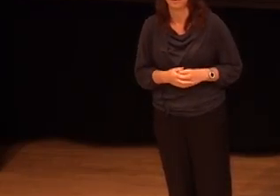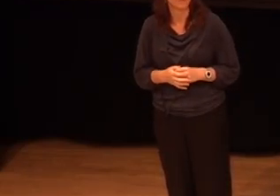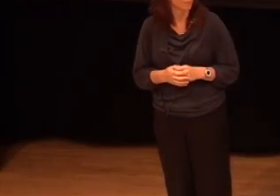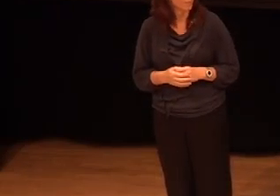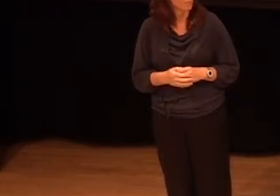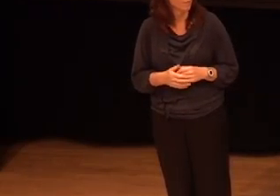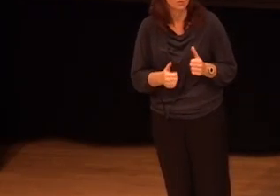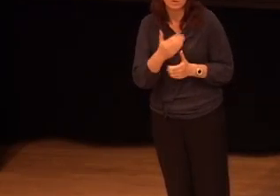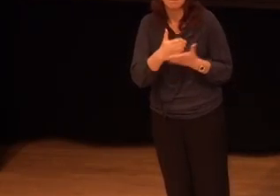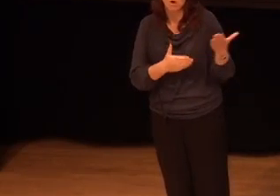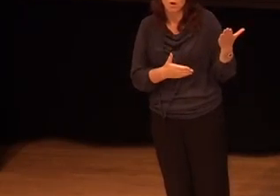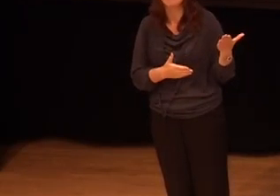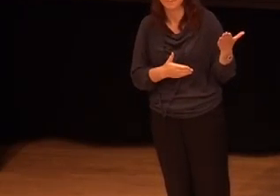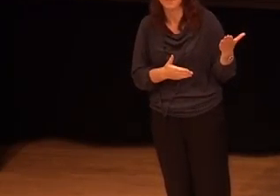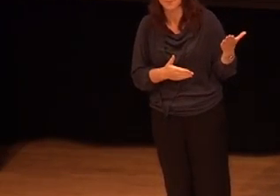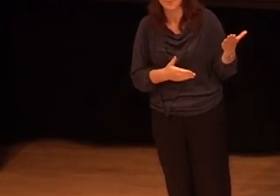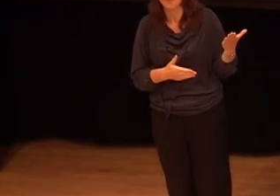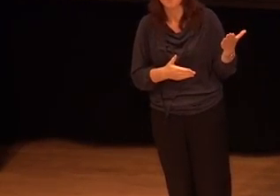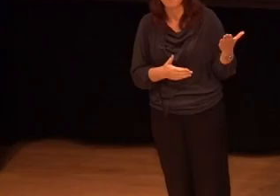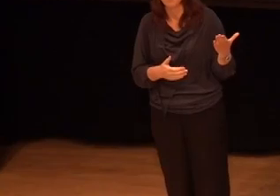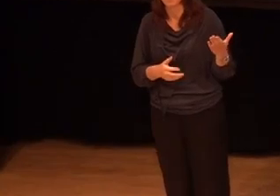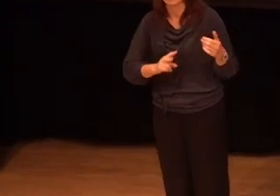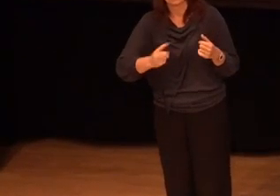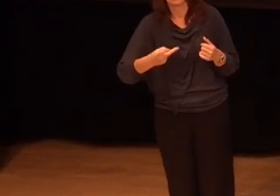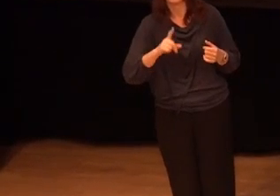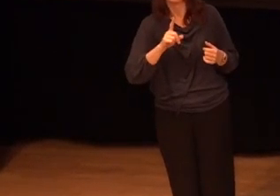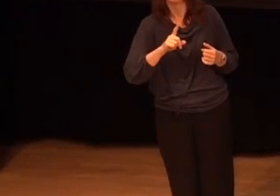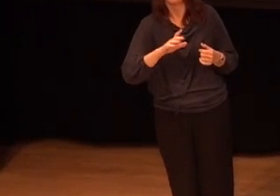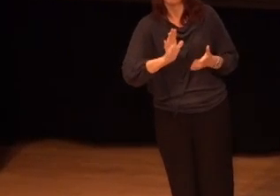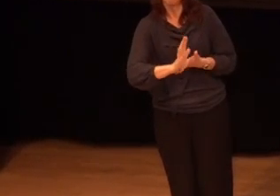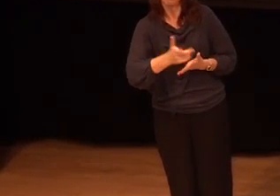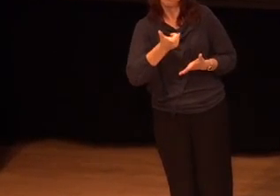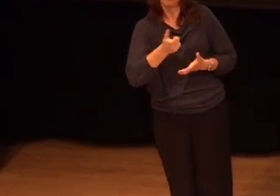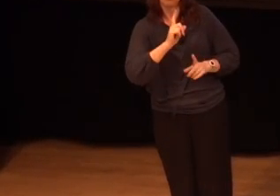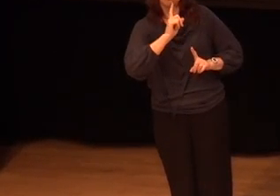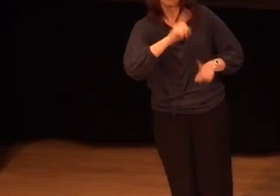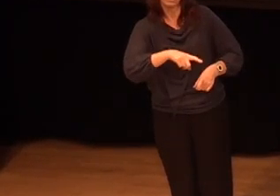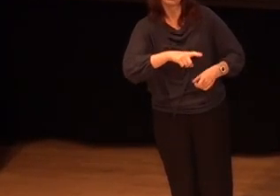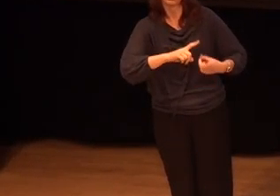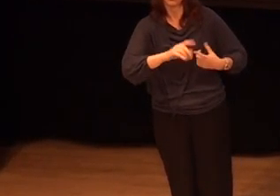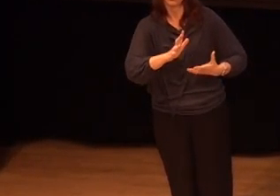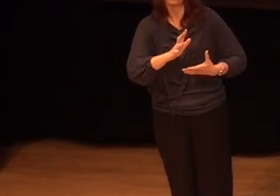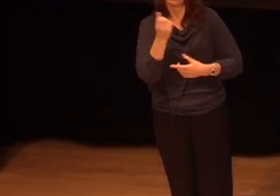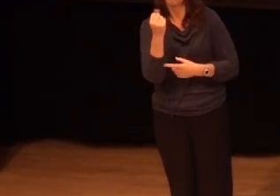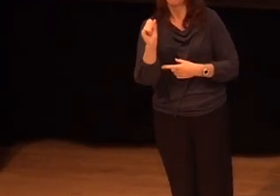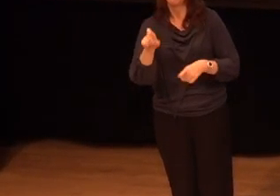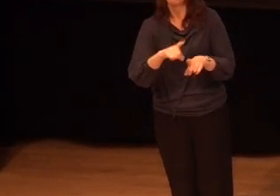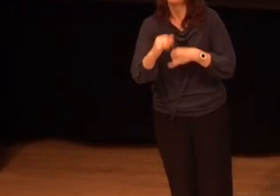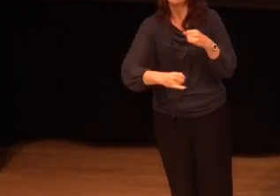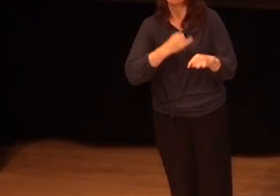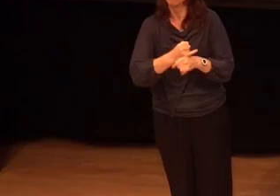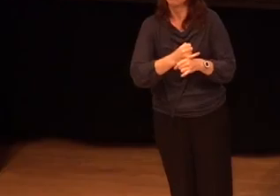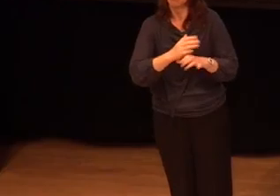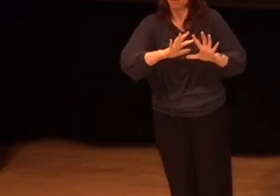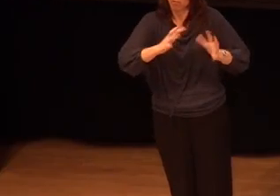which part? There were two. Well, your reaction to the depiction of the movement as an international phenomenon,